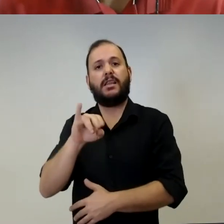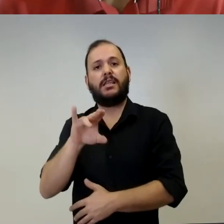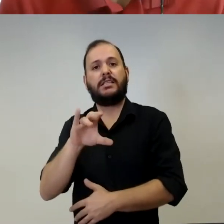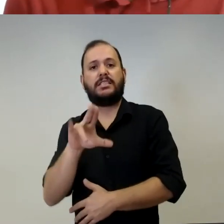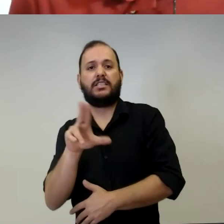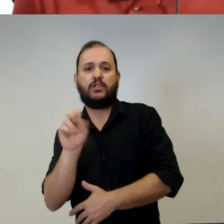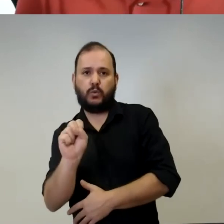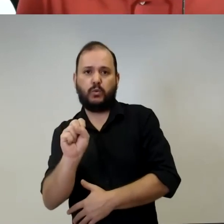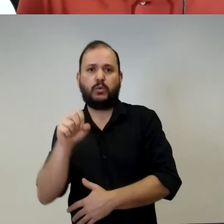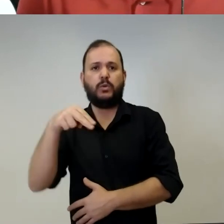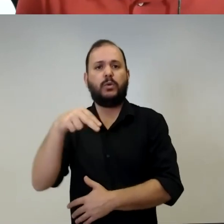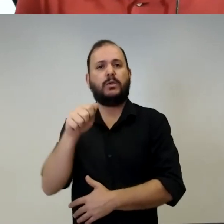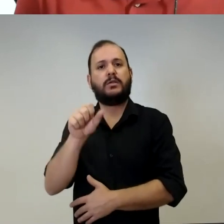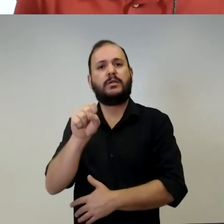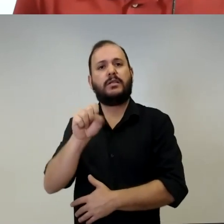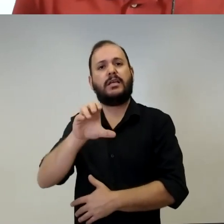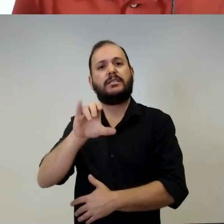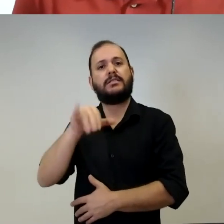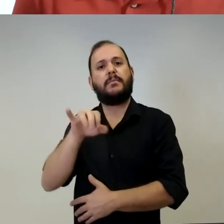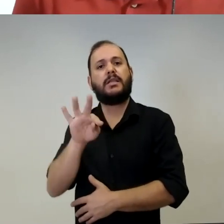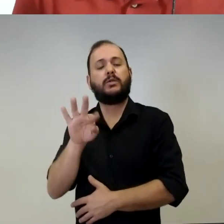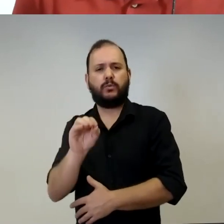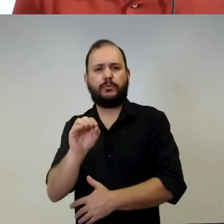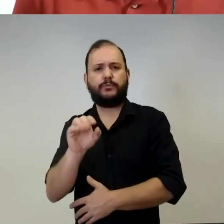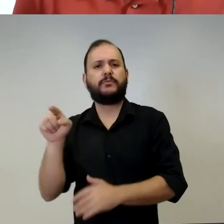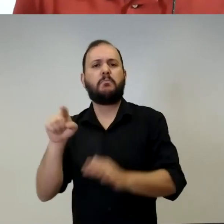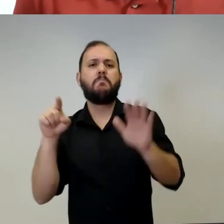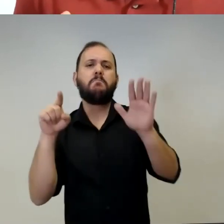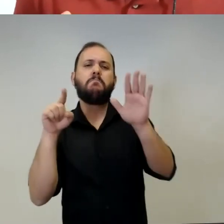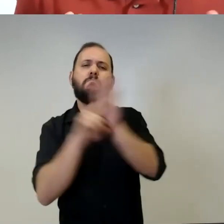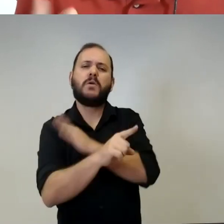And he's asking about